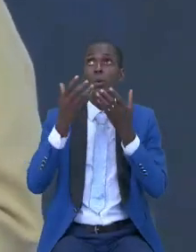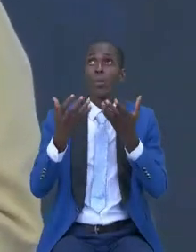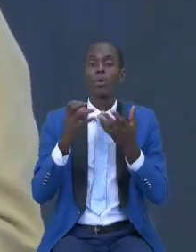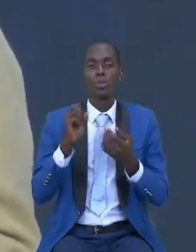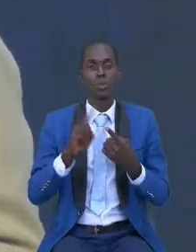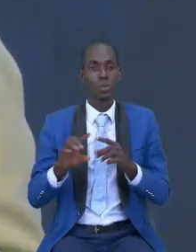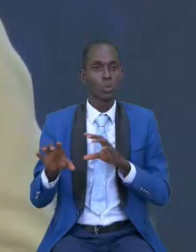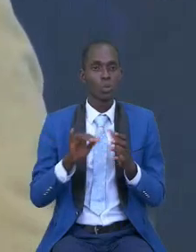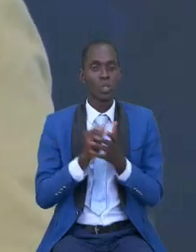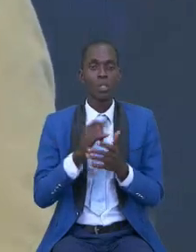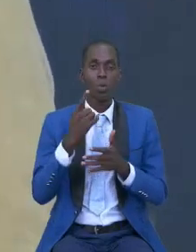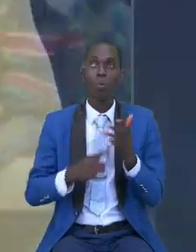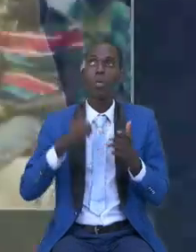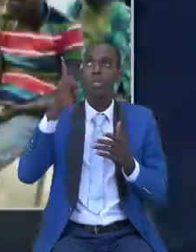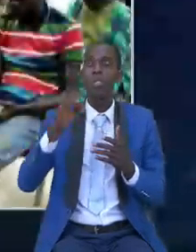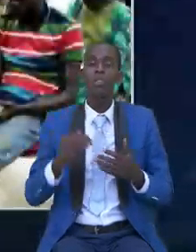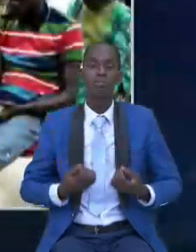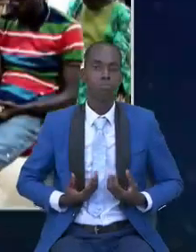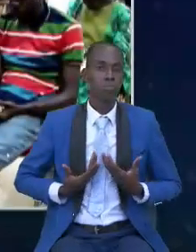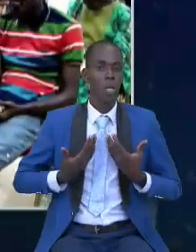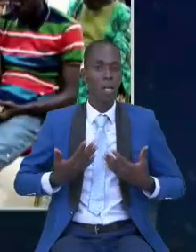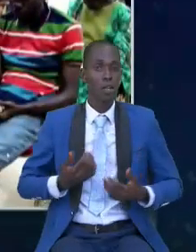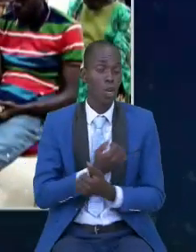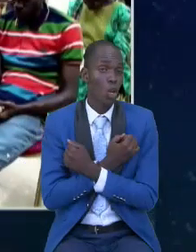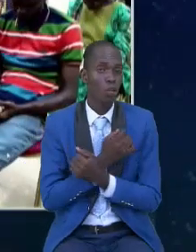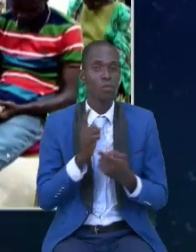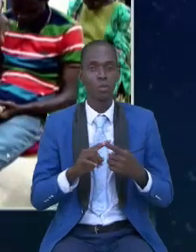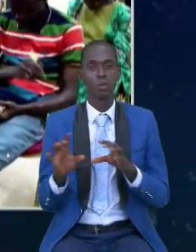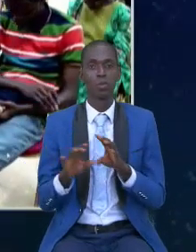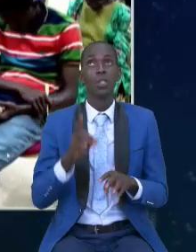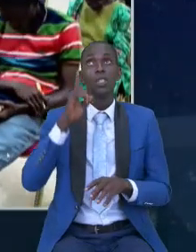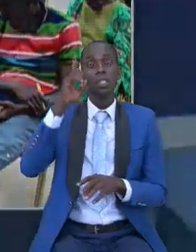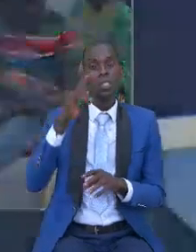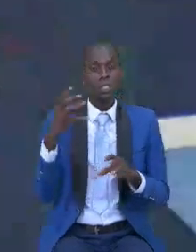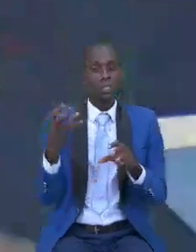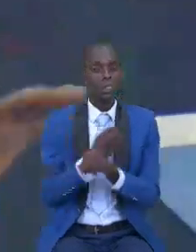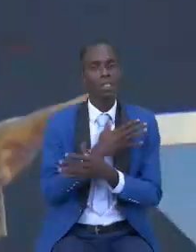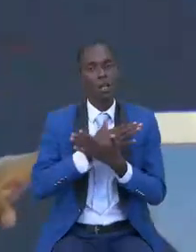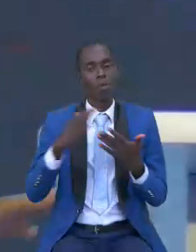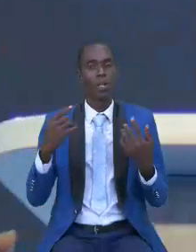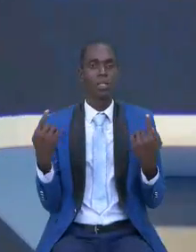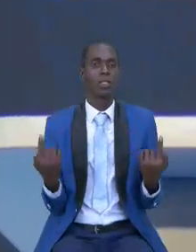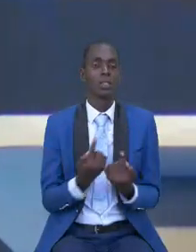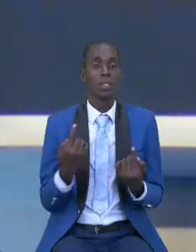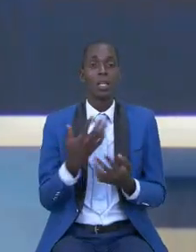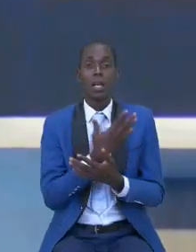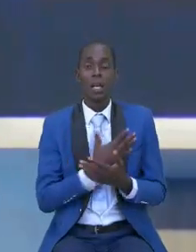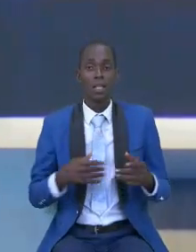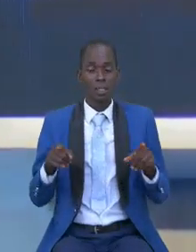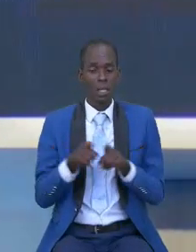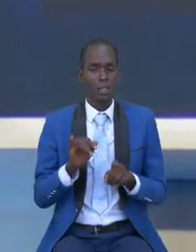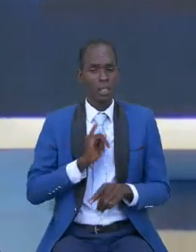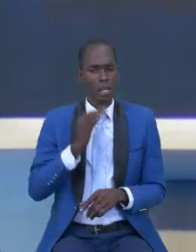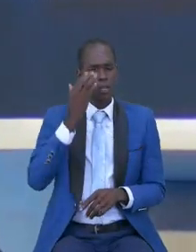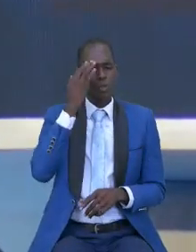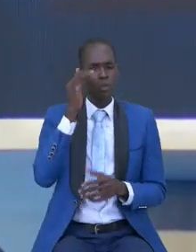he delights in doing. He takes away sin. And as I realize that that's